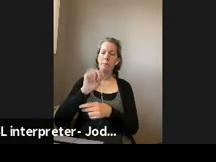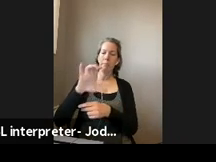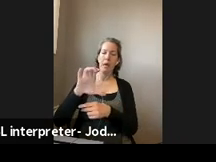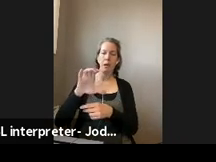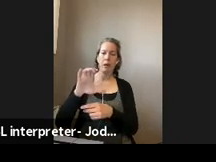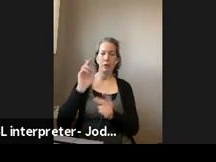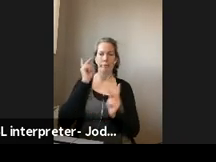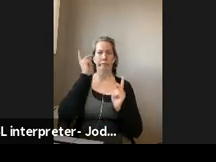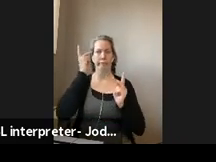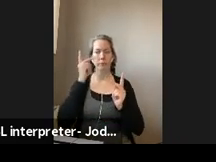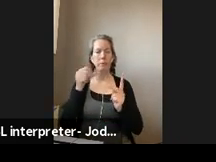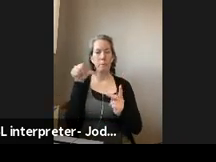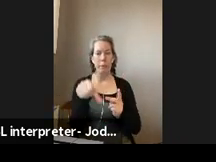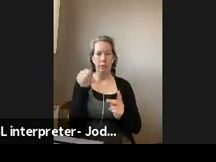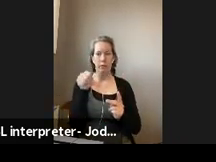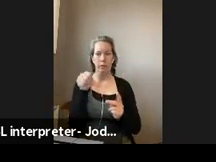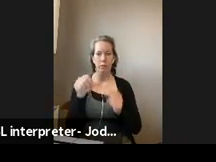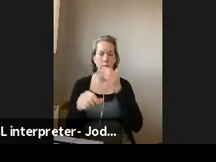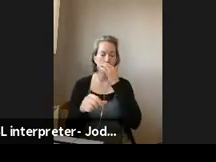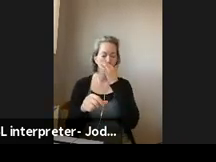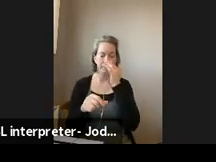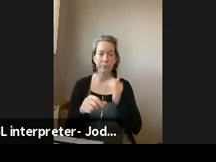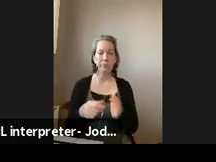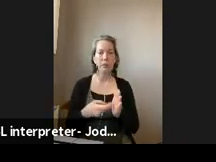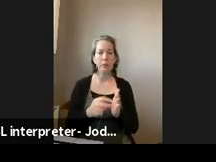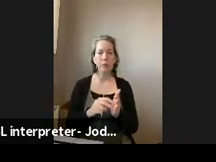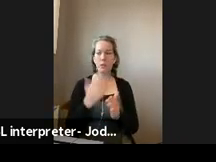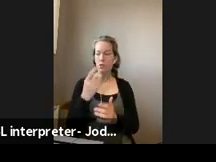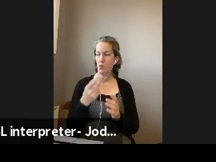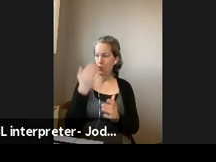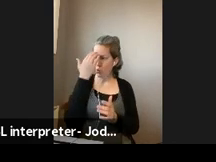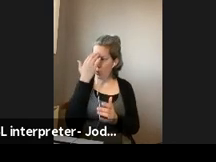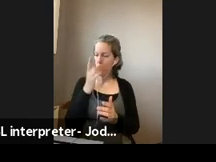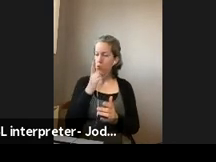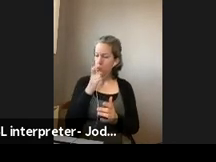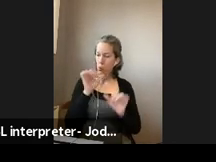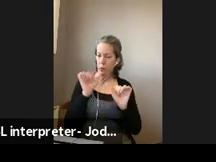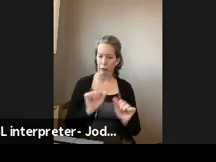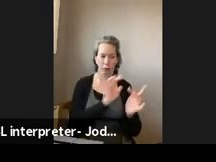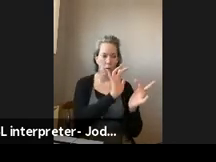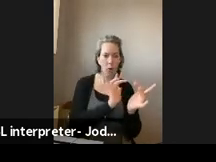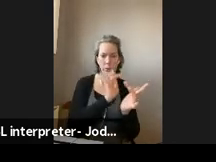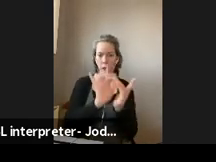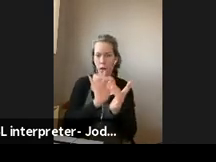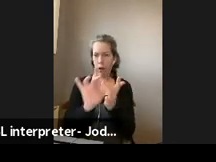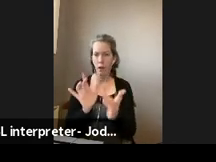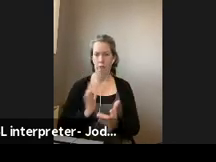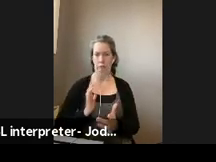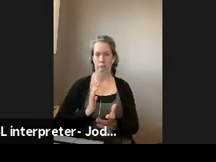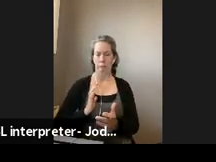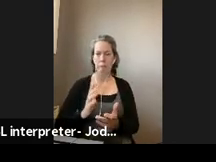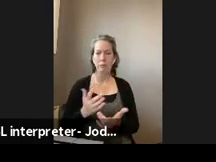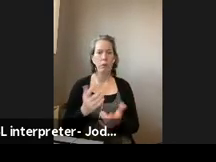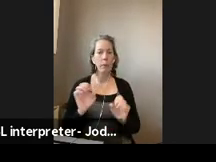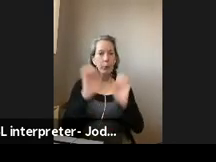which contacts you can, I guess you can easily contact. So like emergency numbers or someone whom you can contact